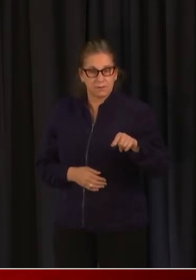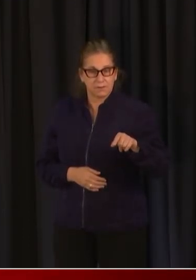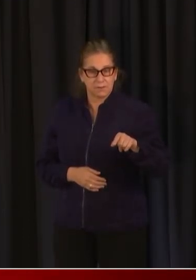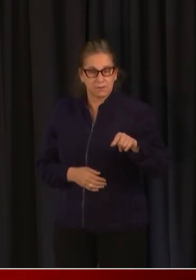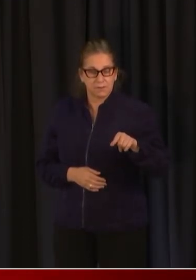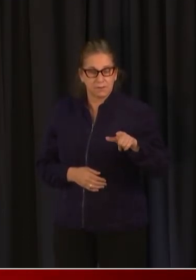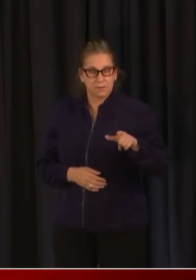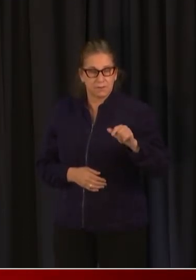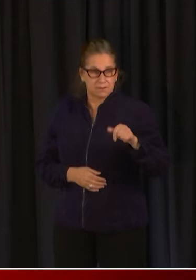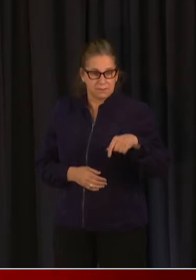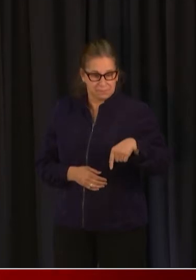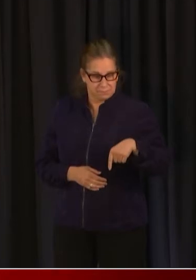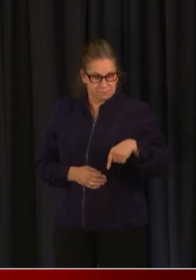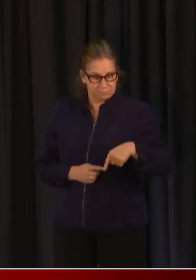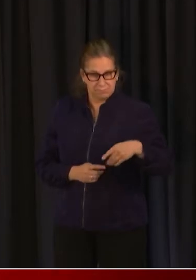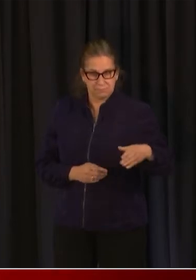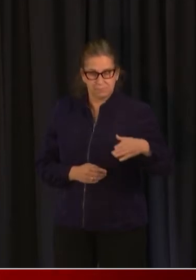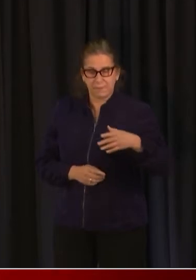rates improved